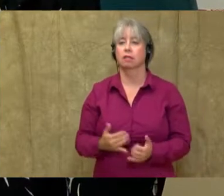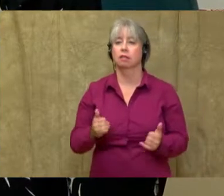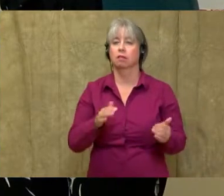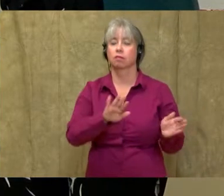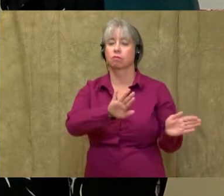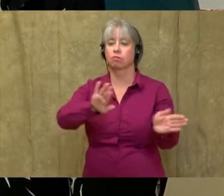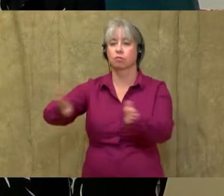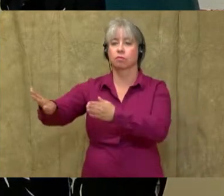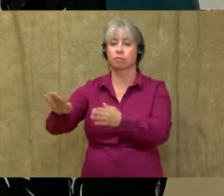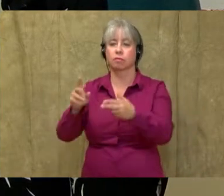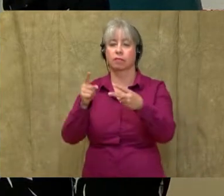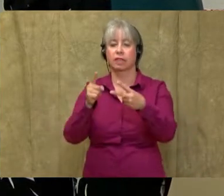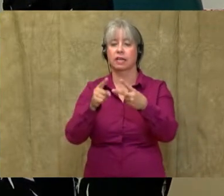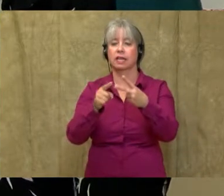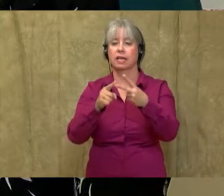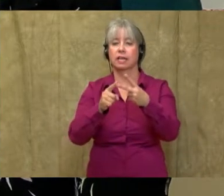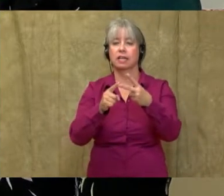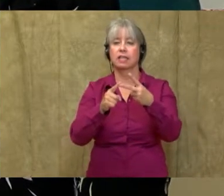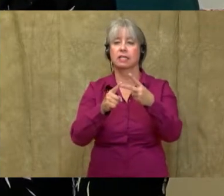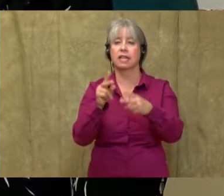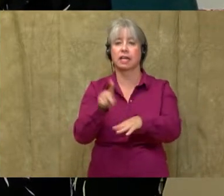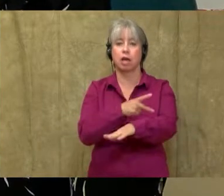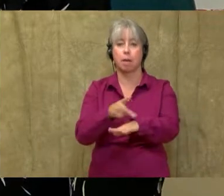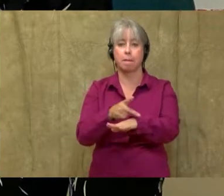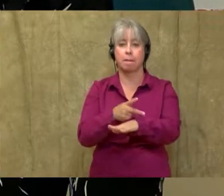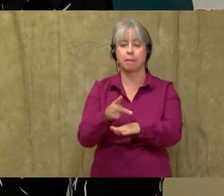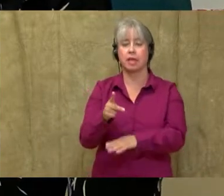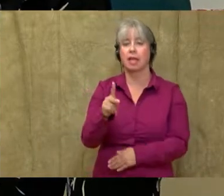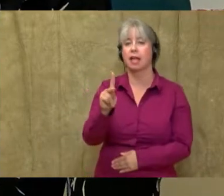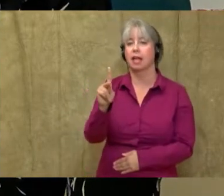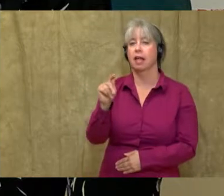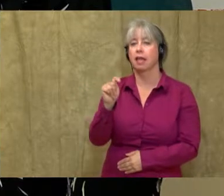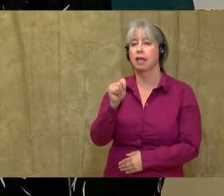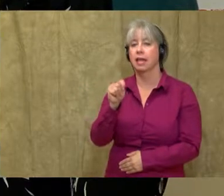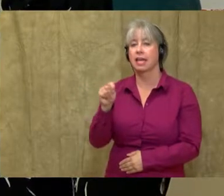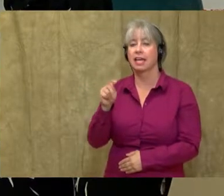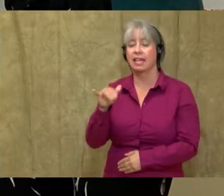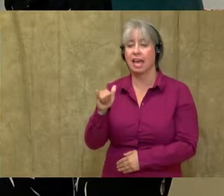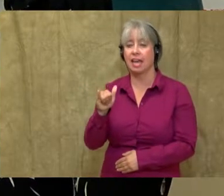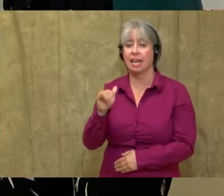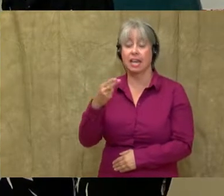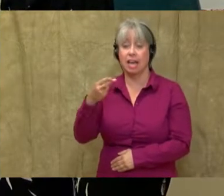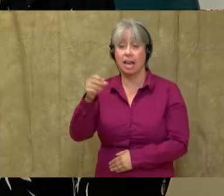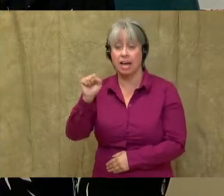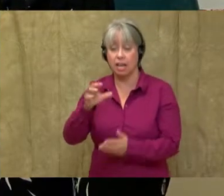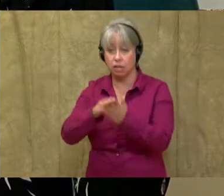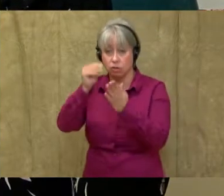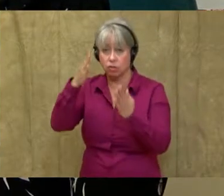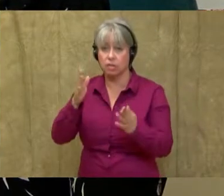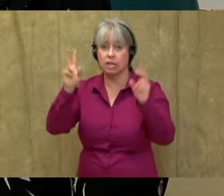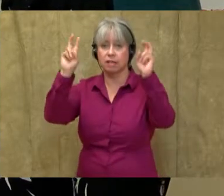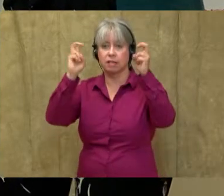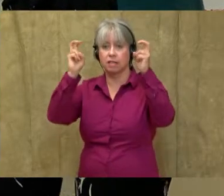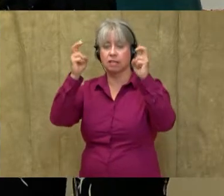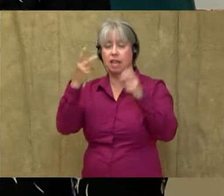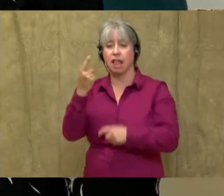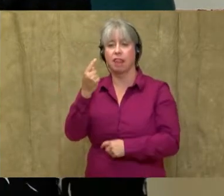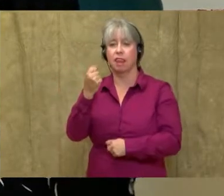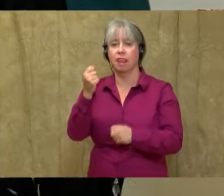poem. This poem was written by Katie, a high school student. She titled her poem, The